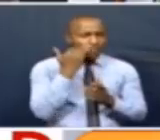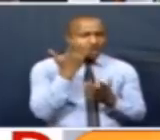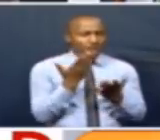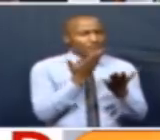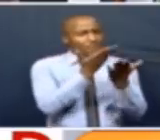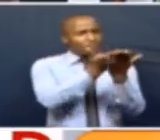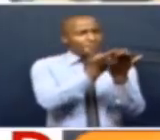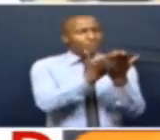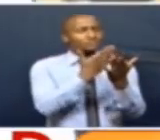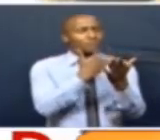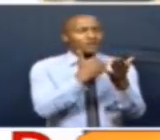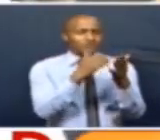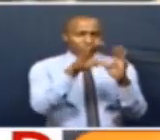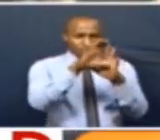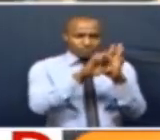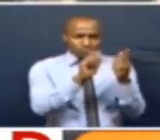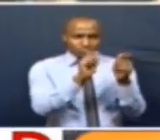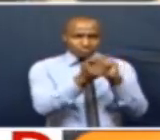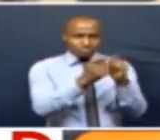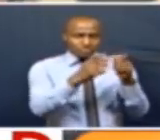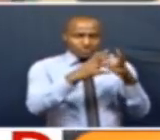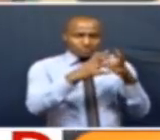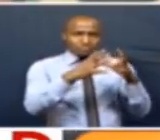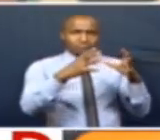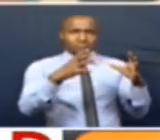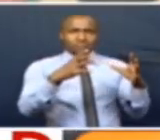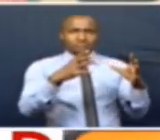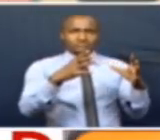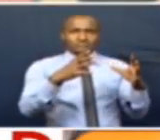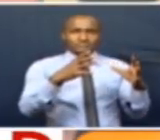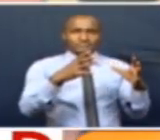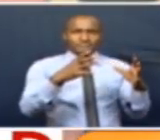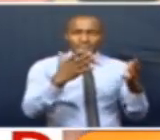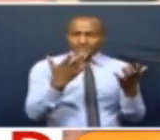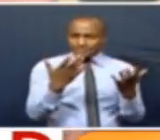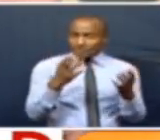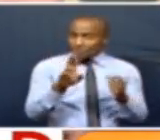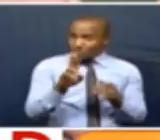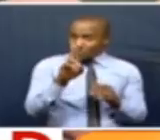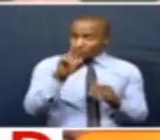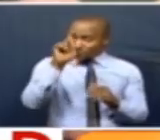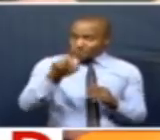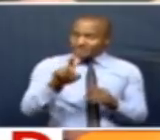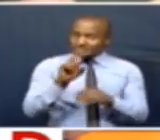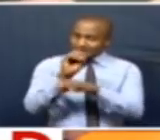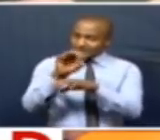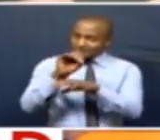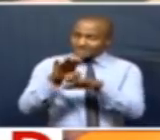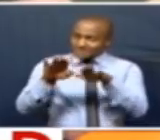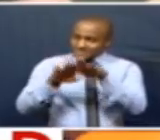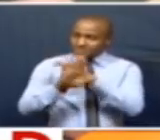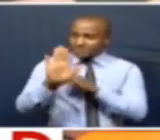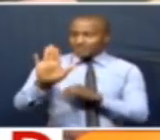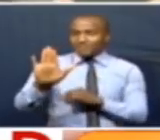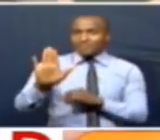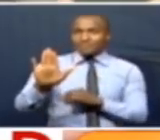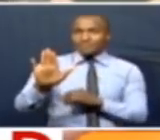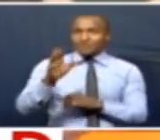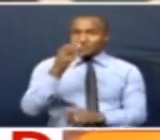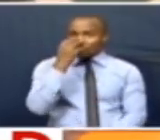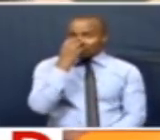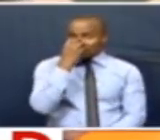a referendum. In fact, Uhuru Kenyatta should advise his deputy,